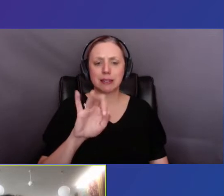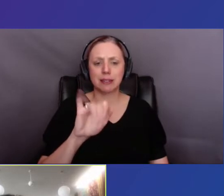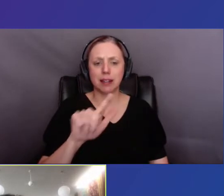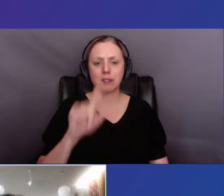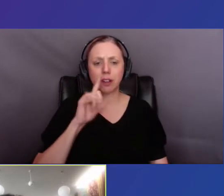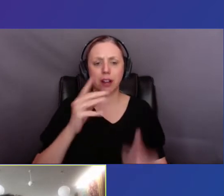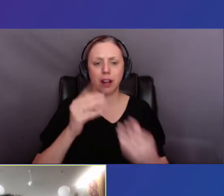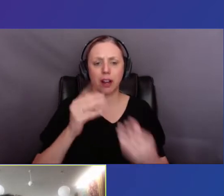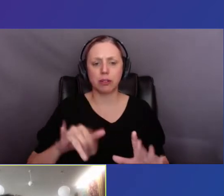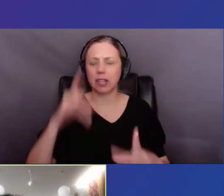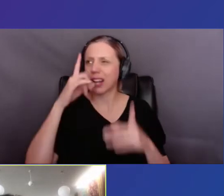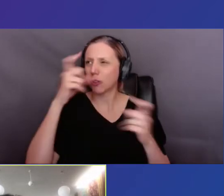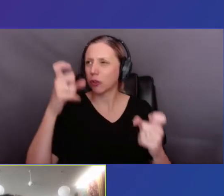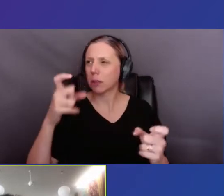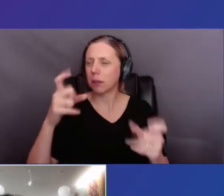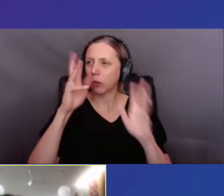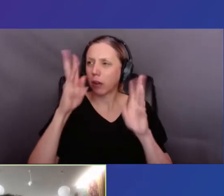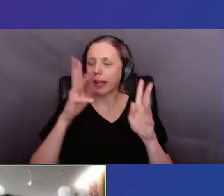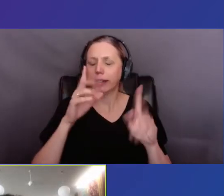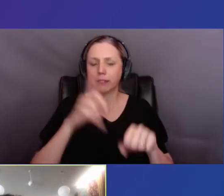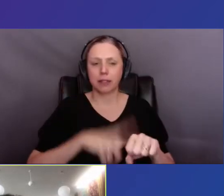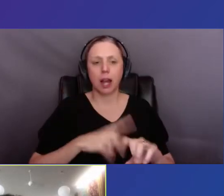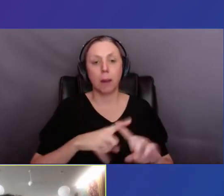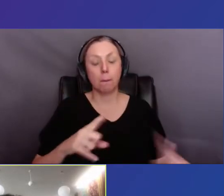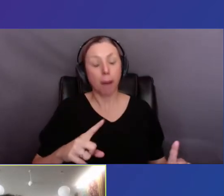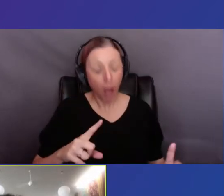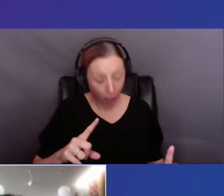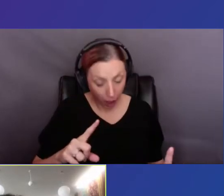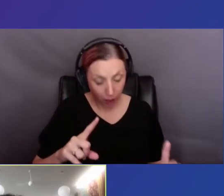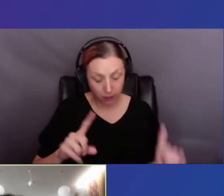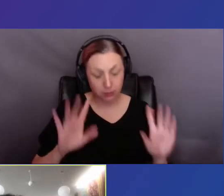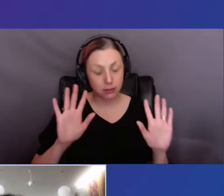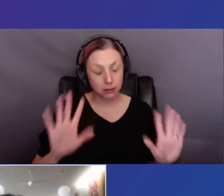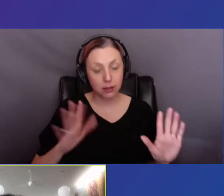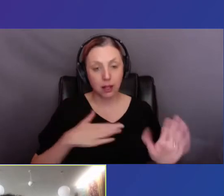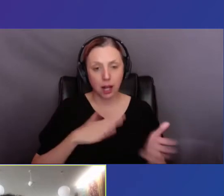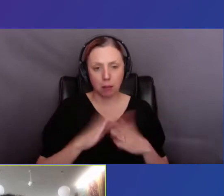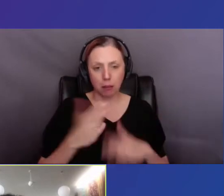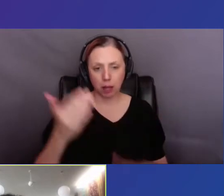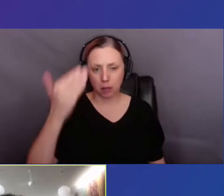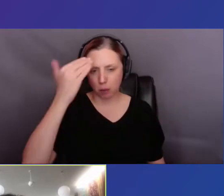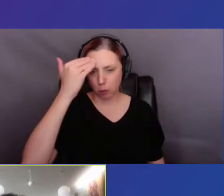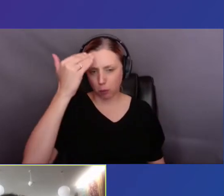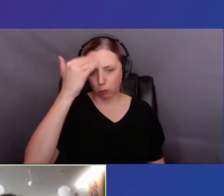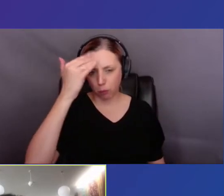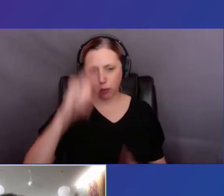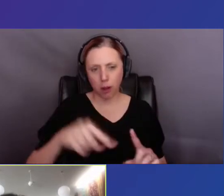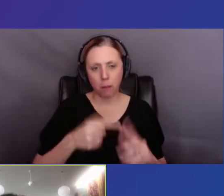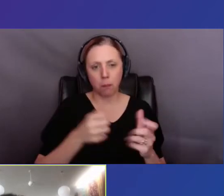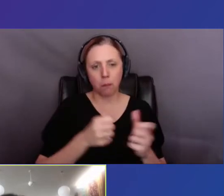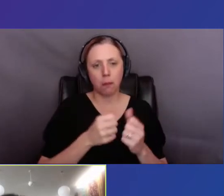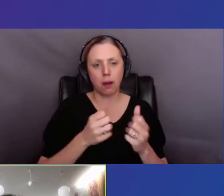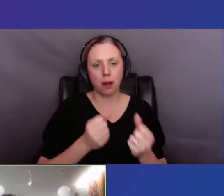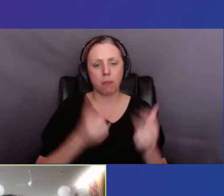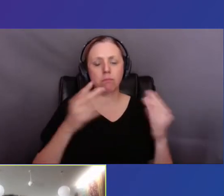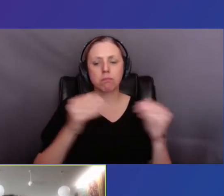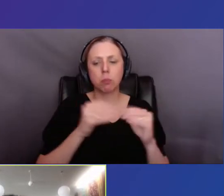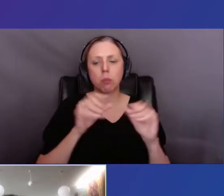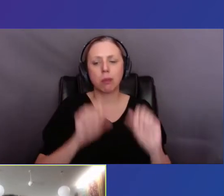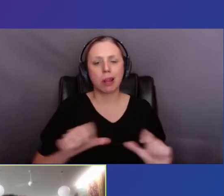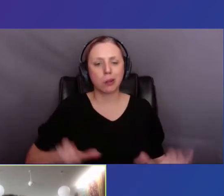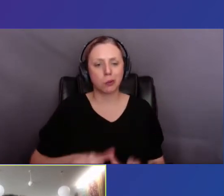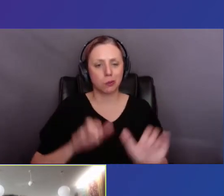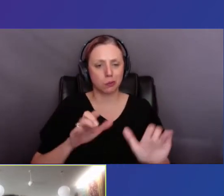time. But what it did make me aware of is, in an odd way, of how much more I could do because of